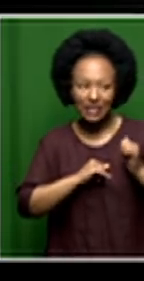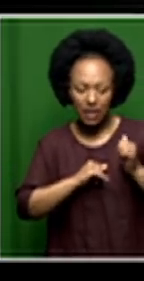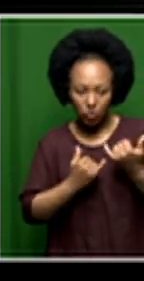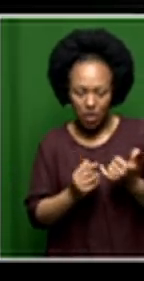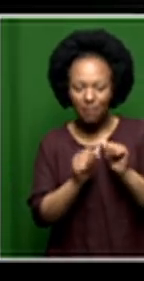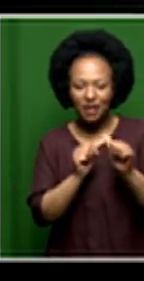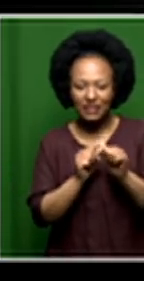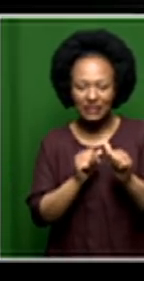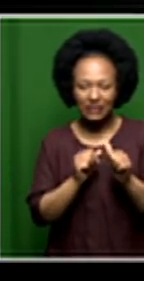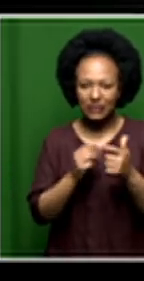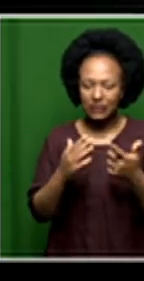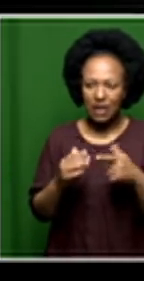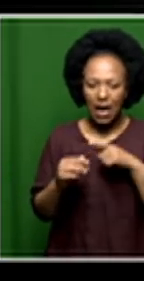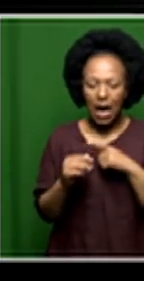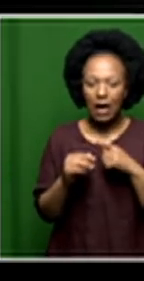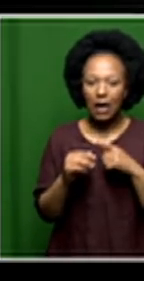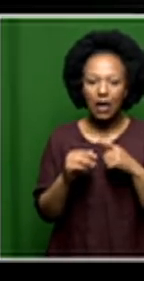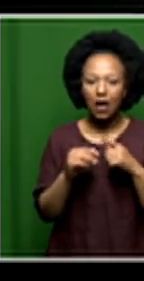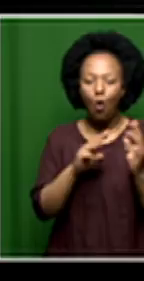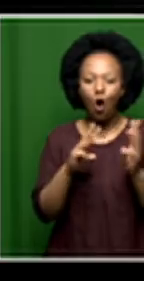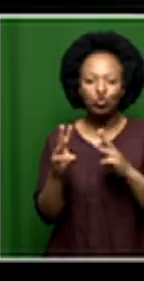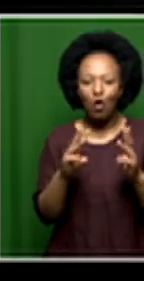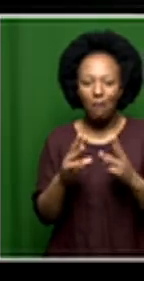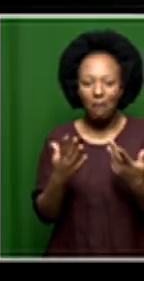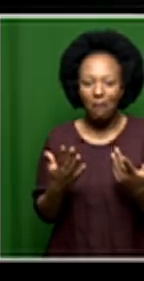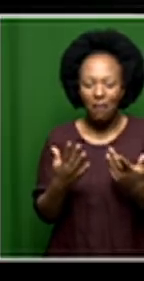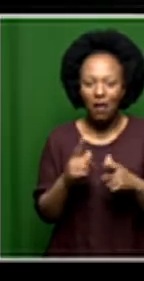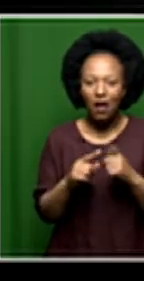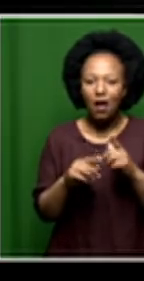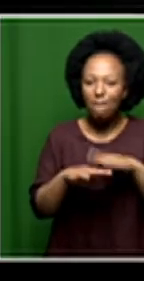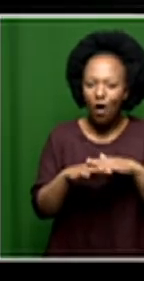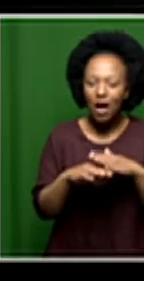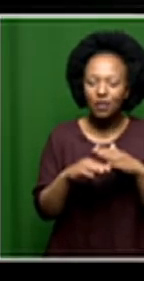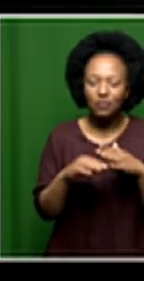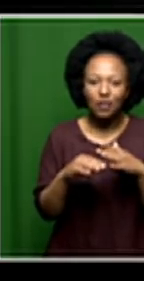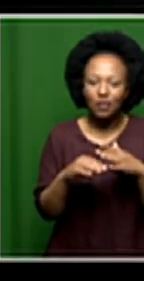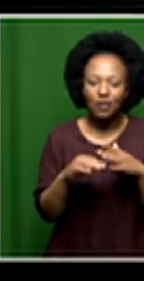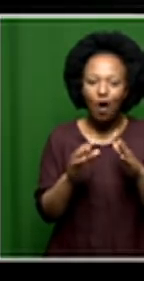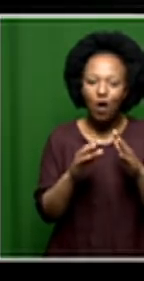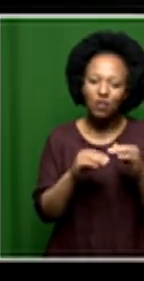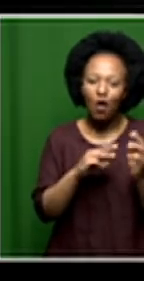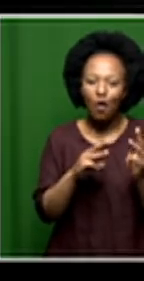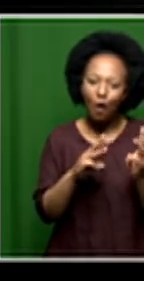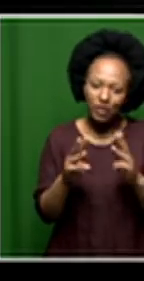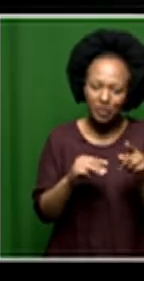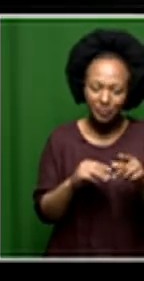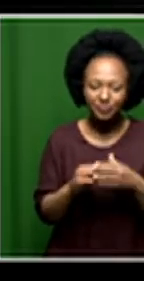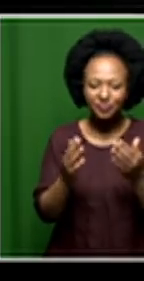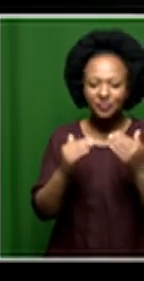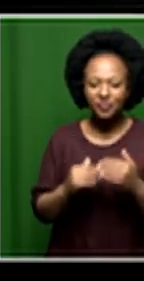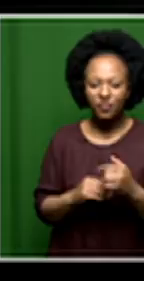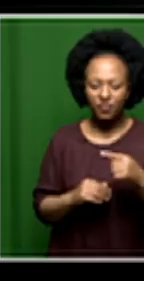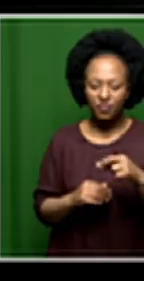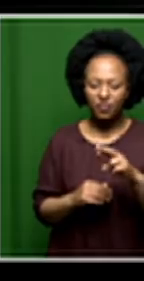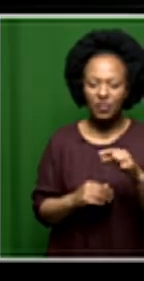it looks more like autumn day. I know, between the two of us, it does looks much spring. Much more like an autumn day. Yeah. But yeah, okay. Then the next one is Greg